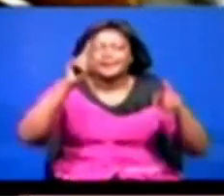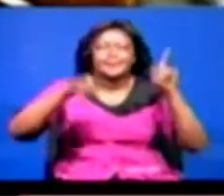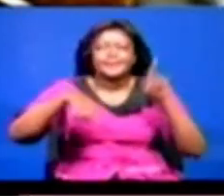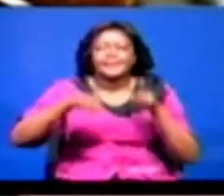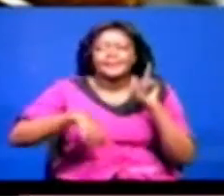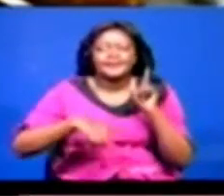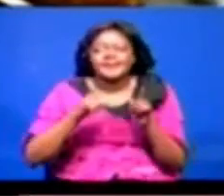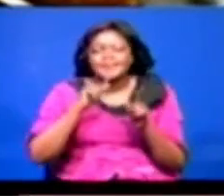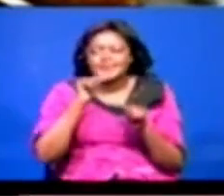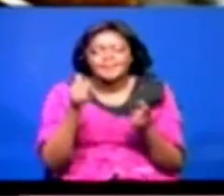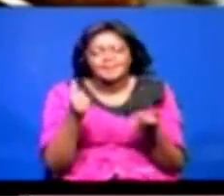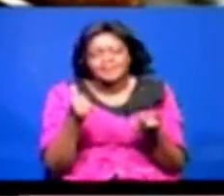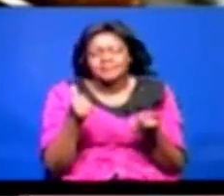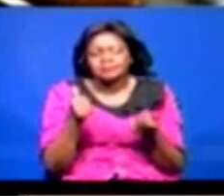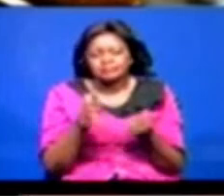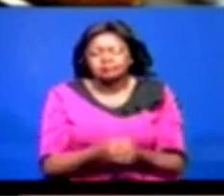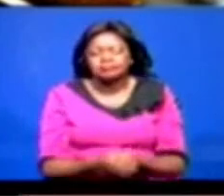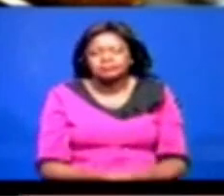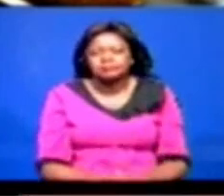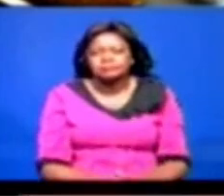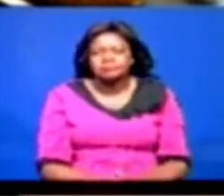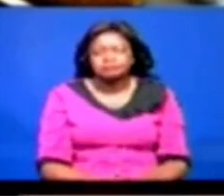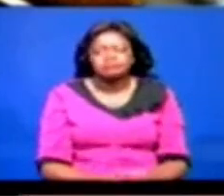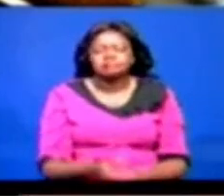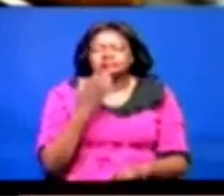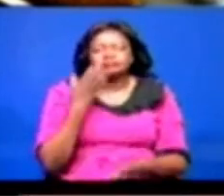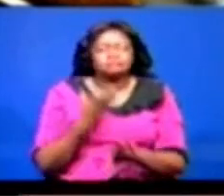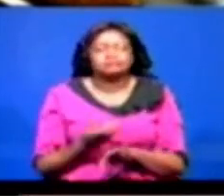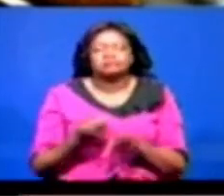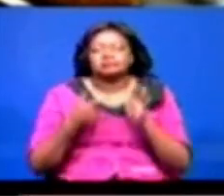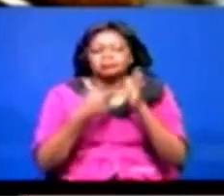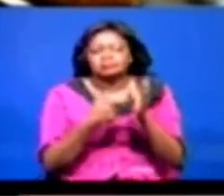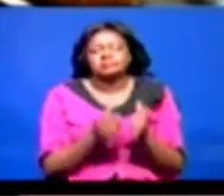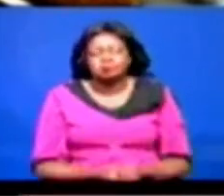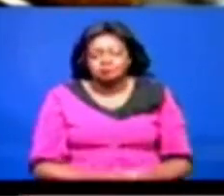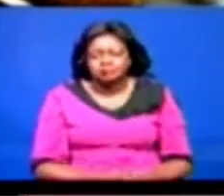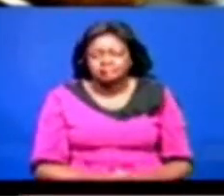not take magic to be able to point out that. Now,